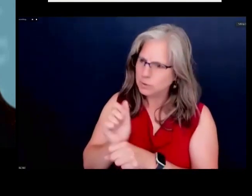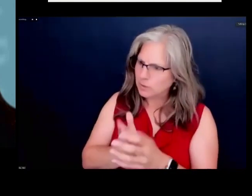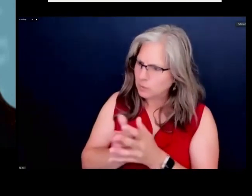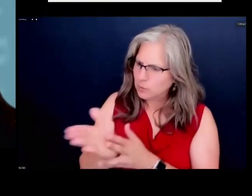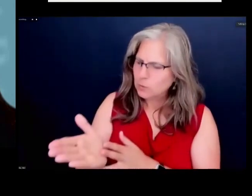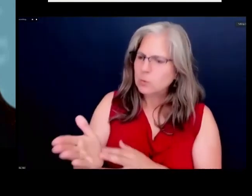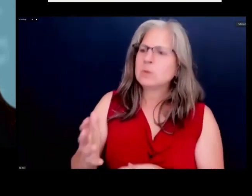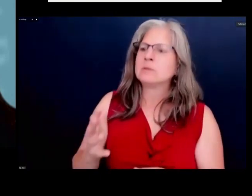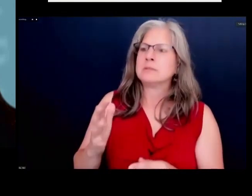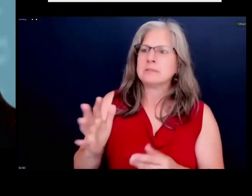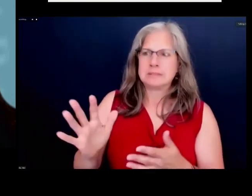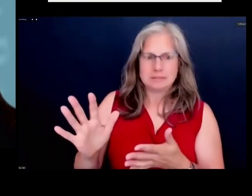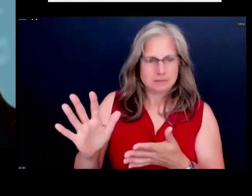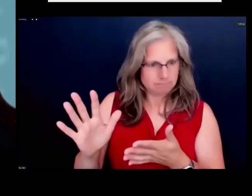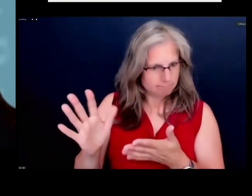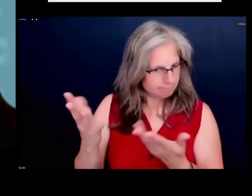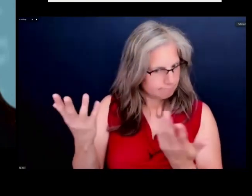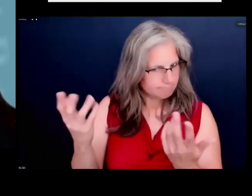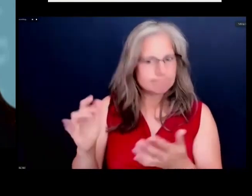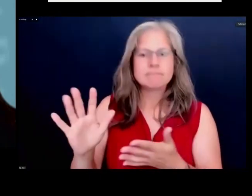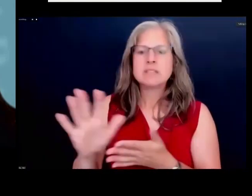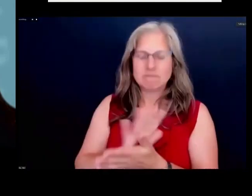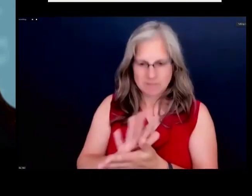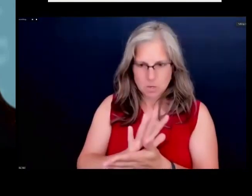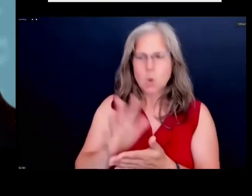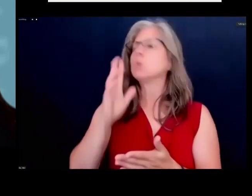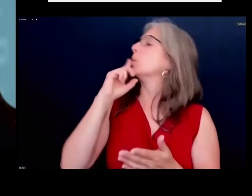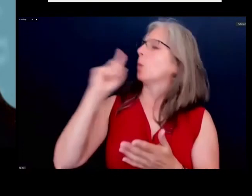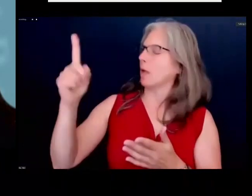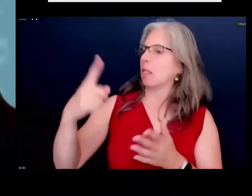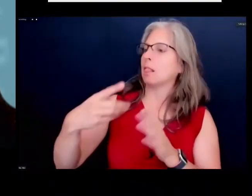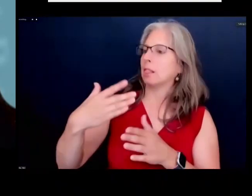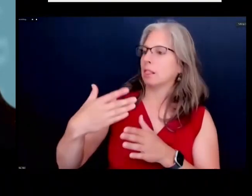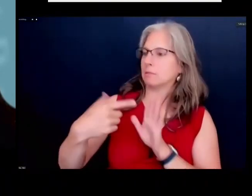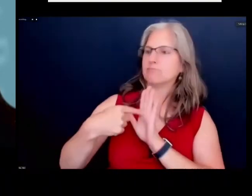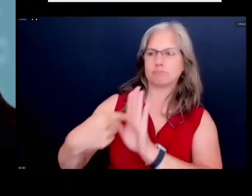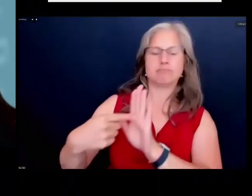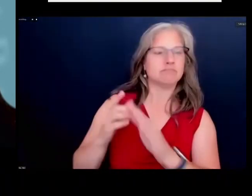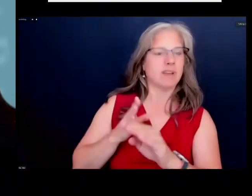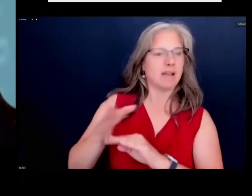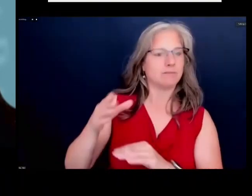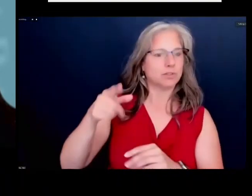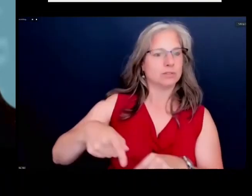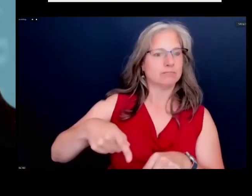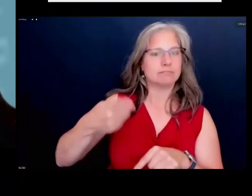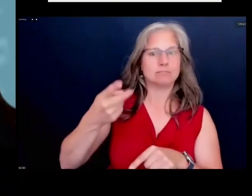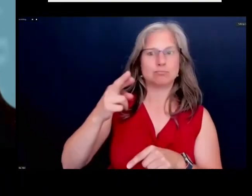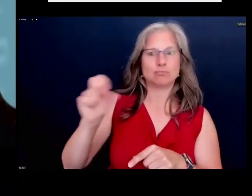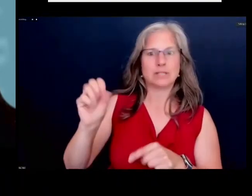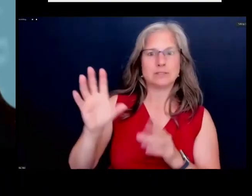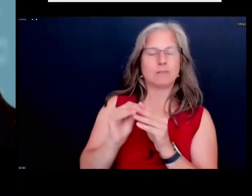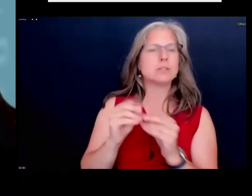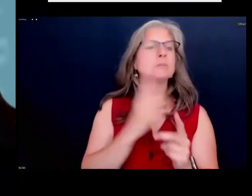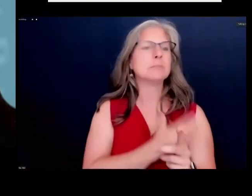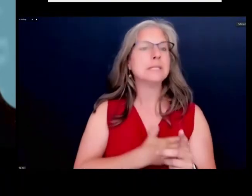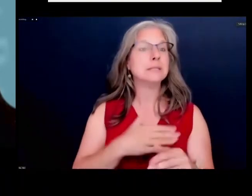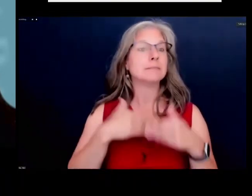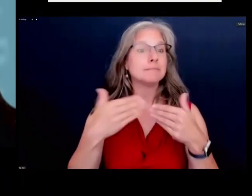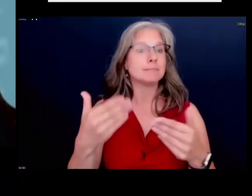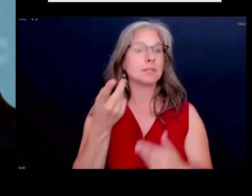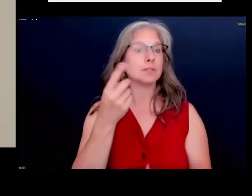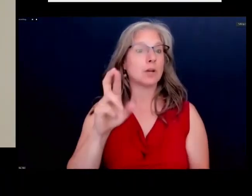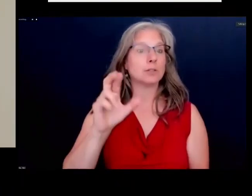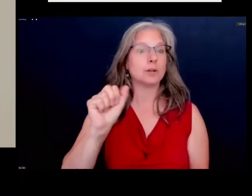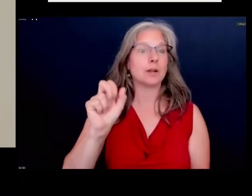We're working through it, and videos will be available after the press conference. Thank you. Go ahead,